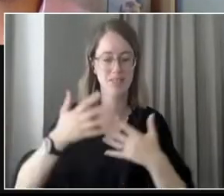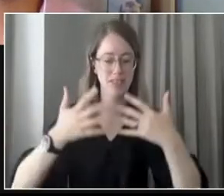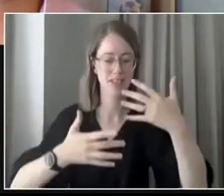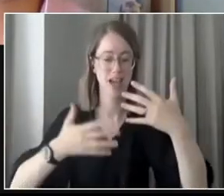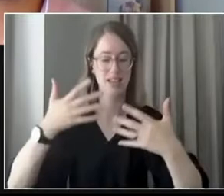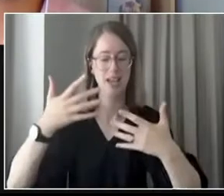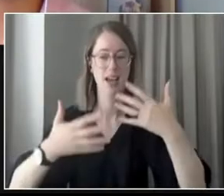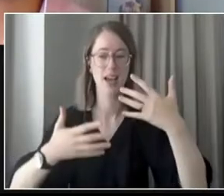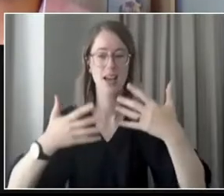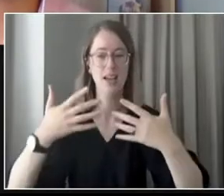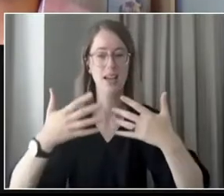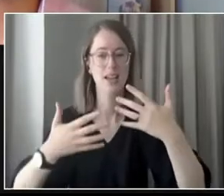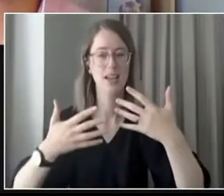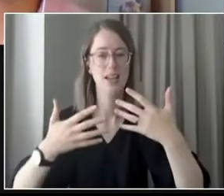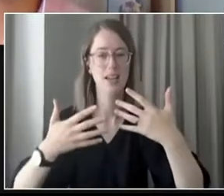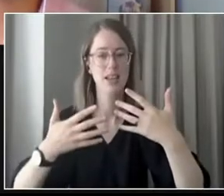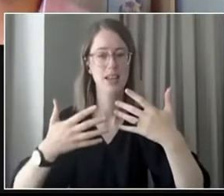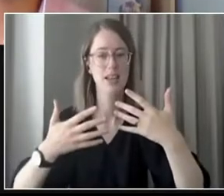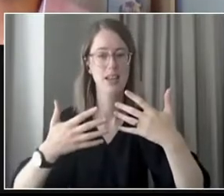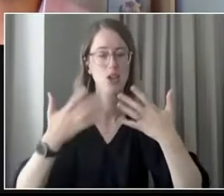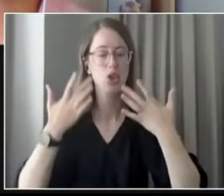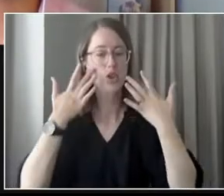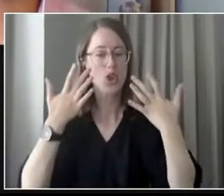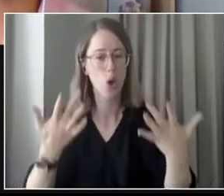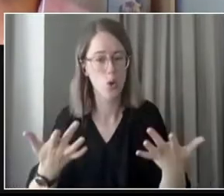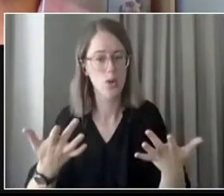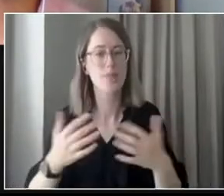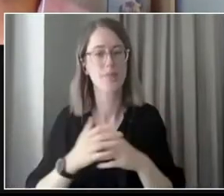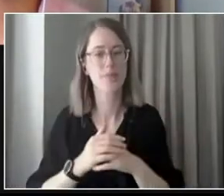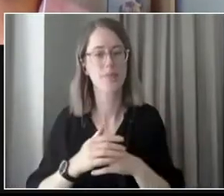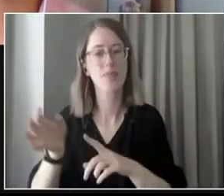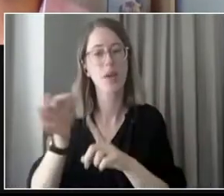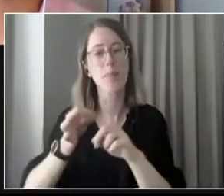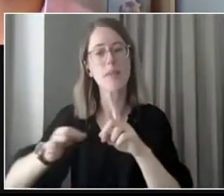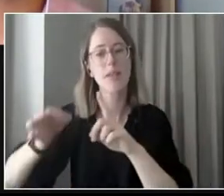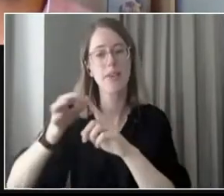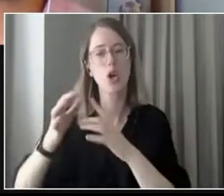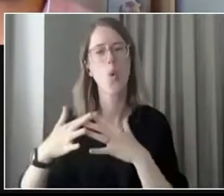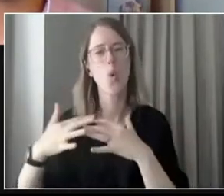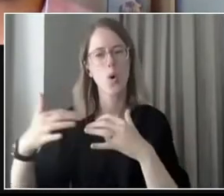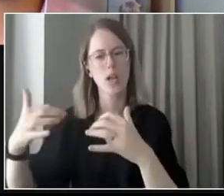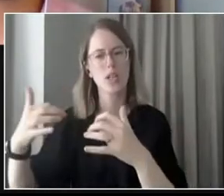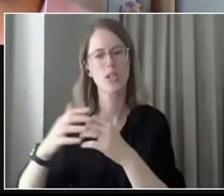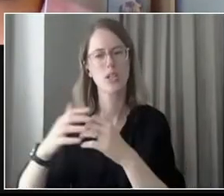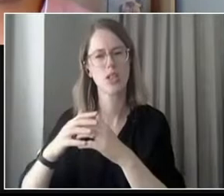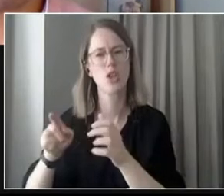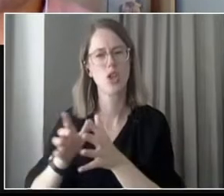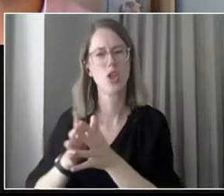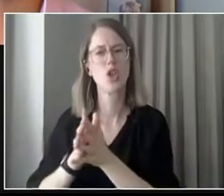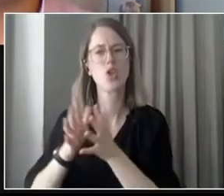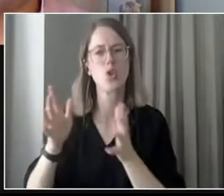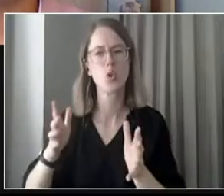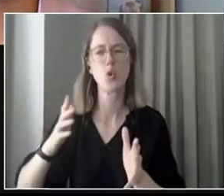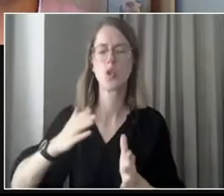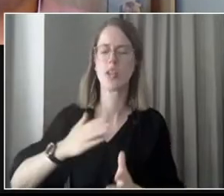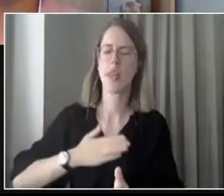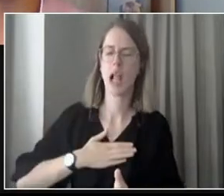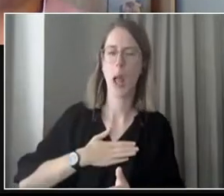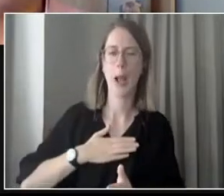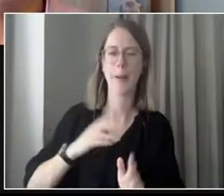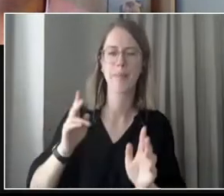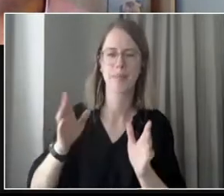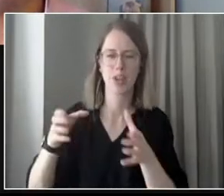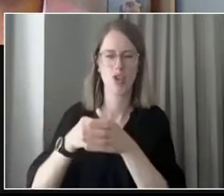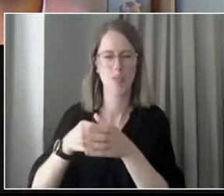was the Pasifika audiences are huge on expression, which is the